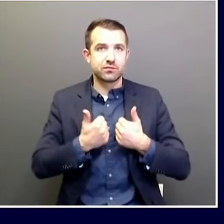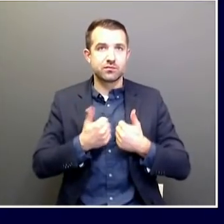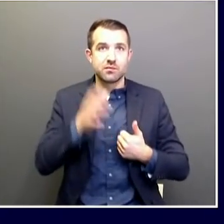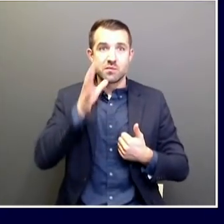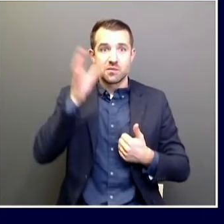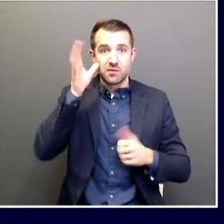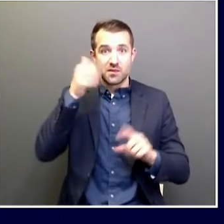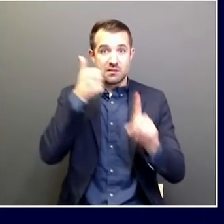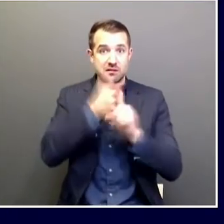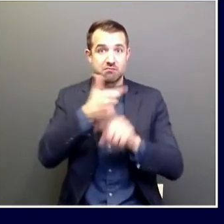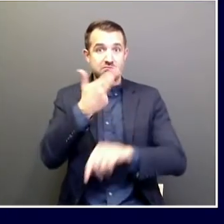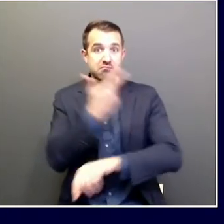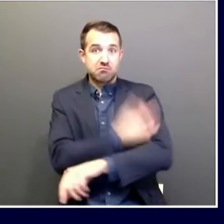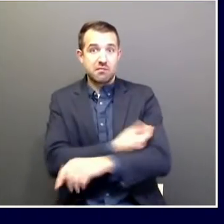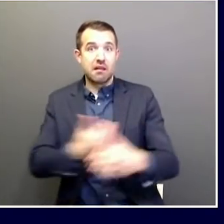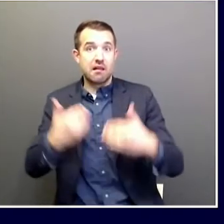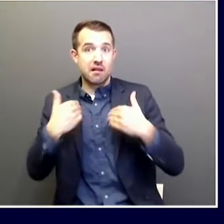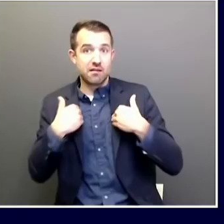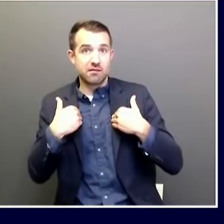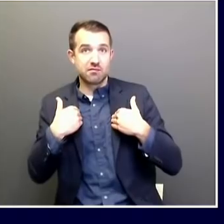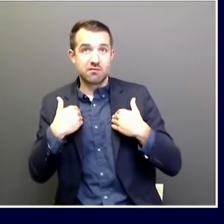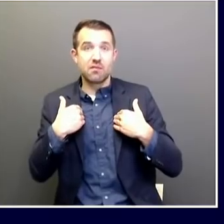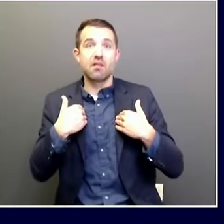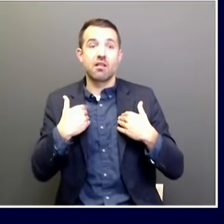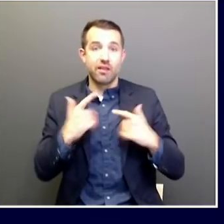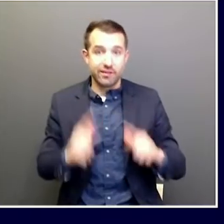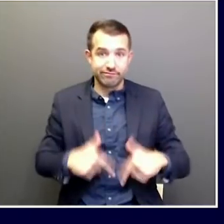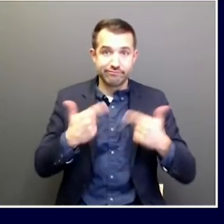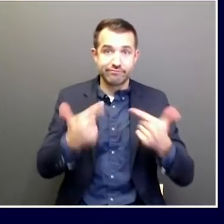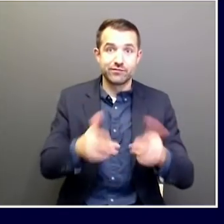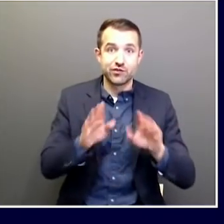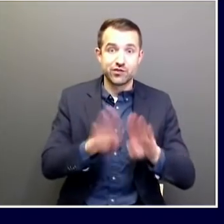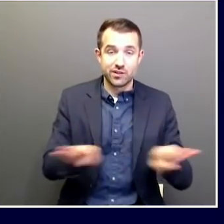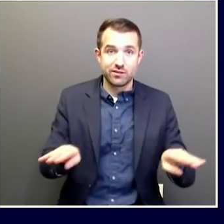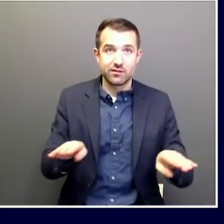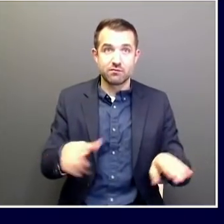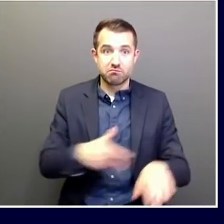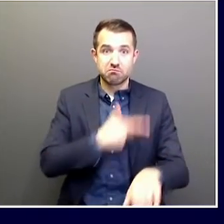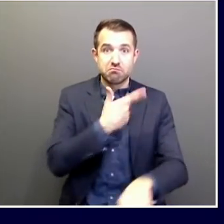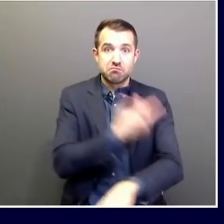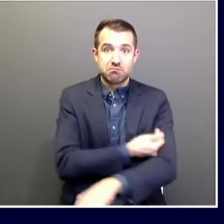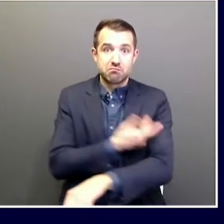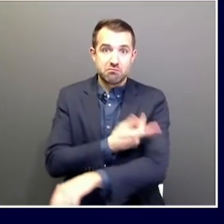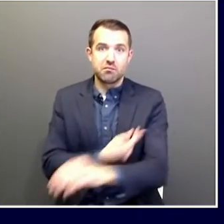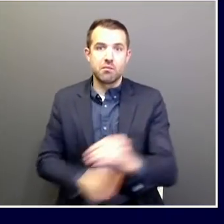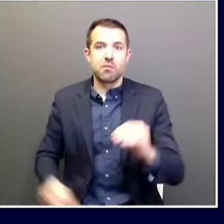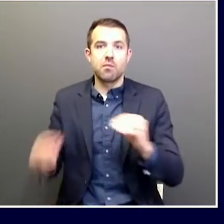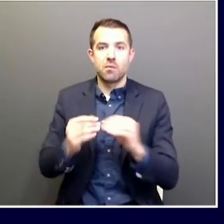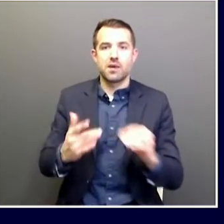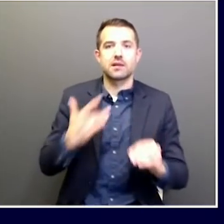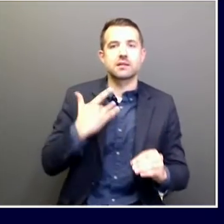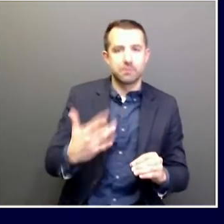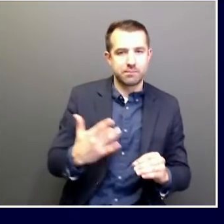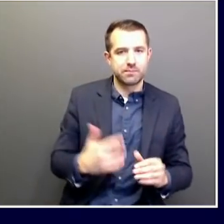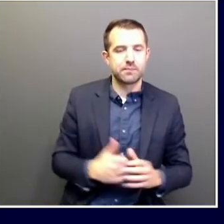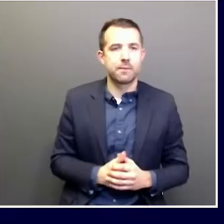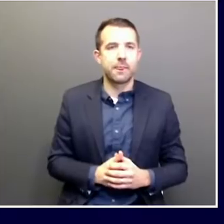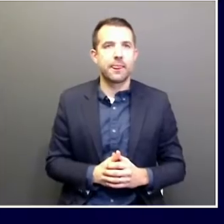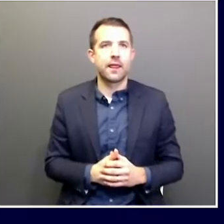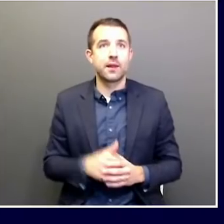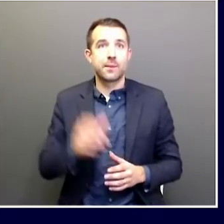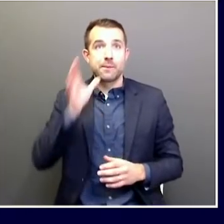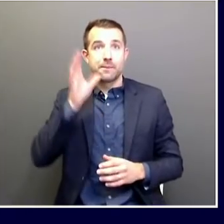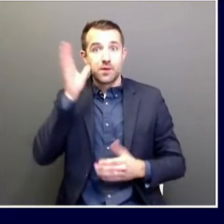that parents who are unvaccinated are less likely right now to want to vaccinate their kids. But Caitlin, there